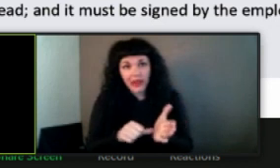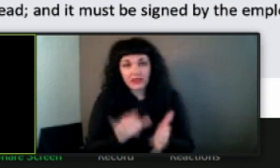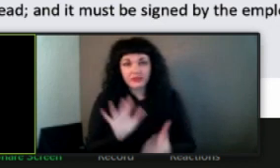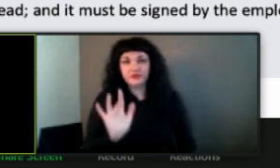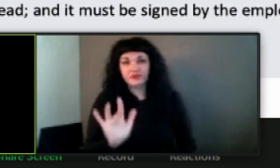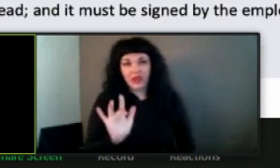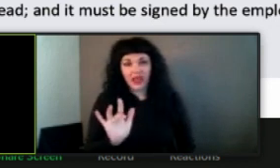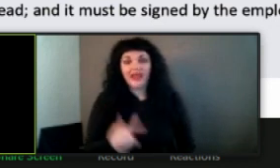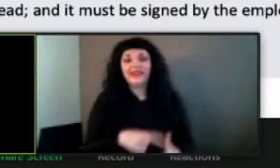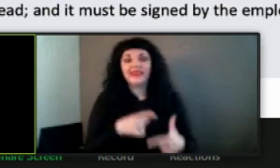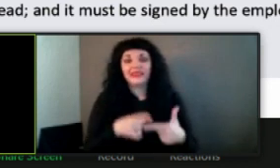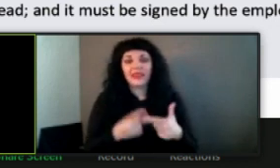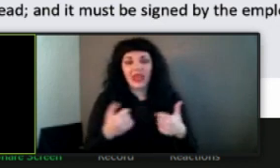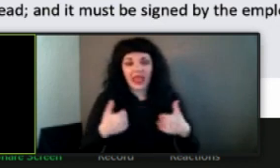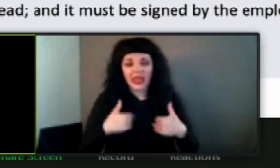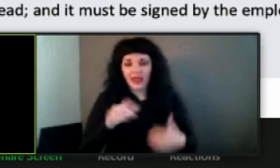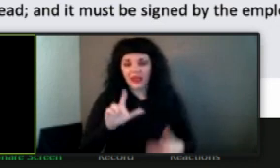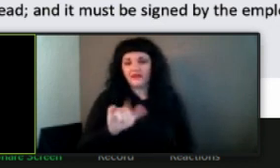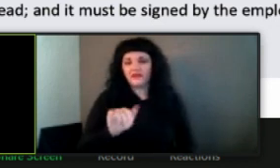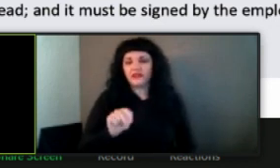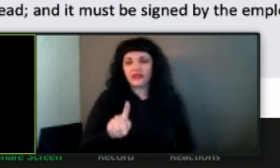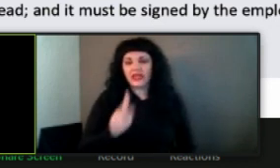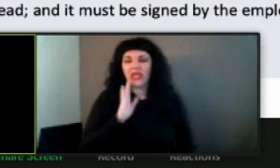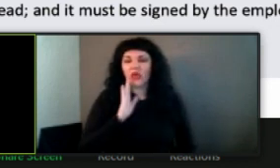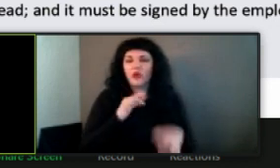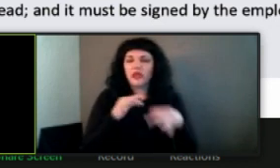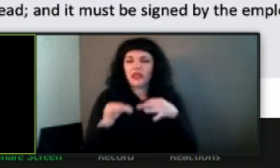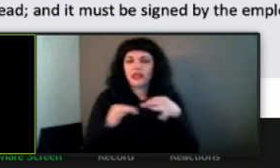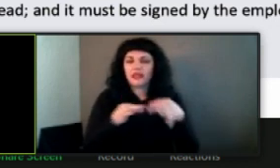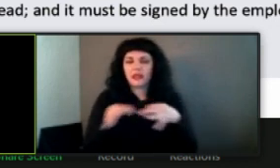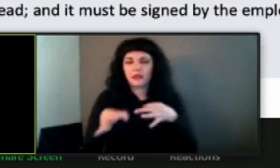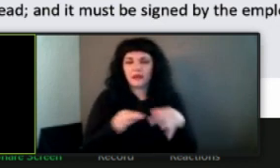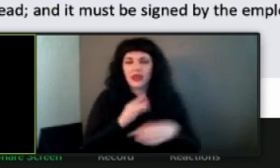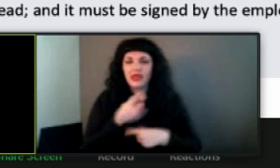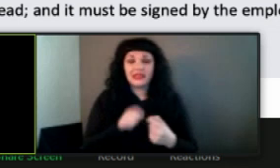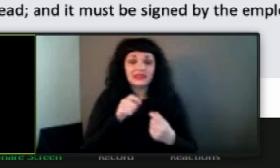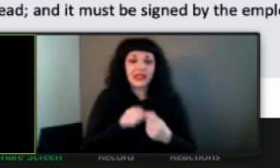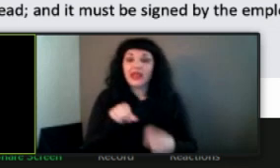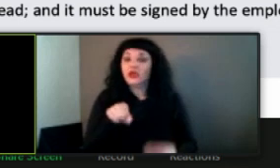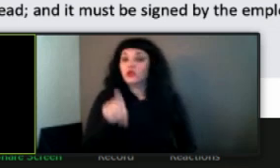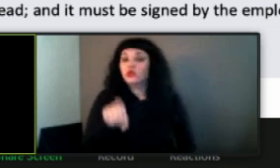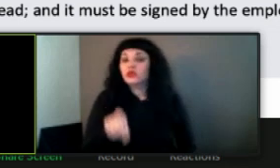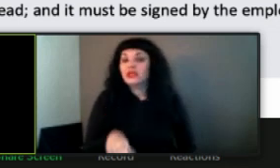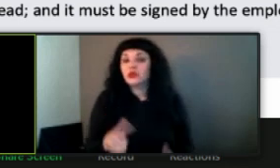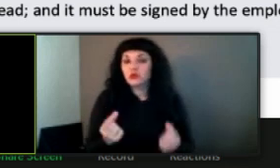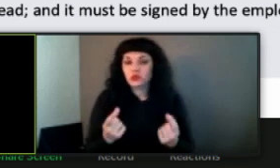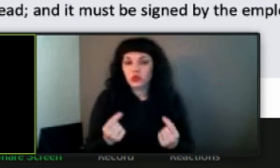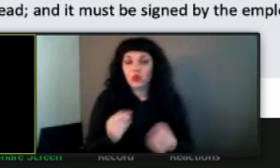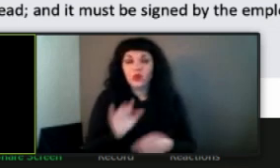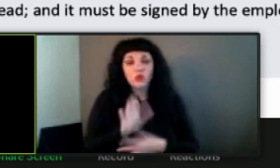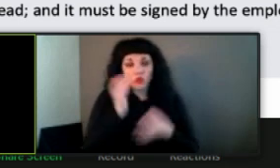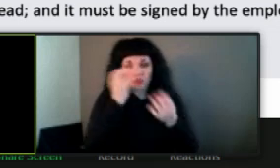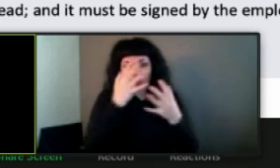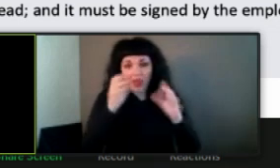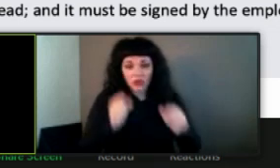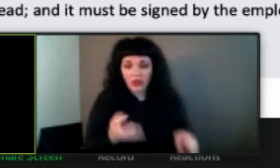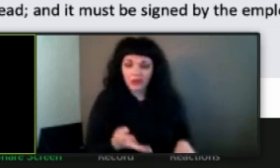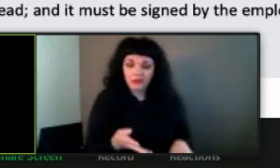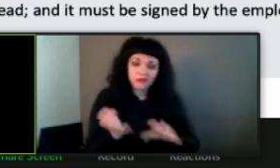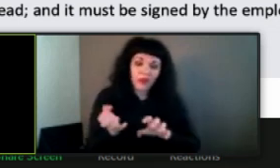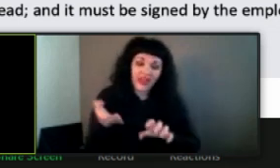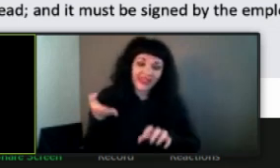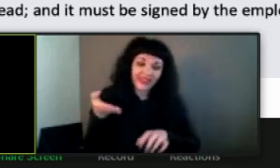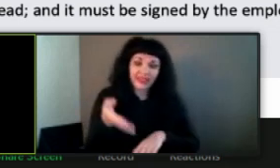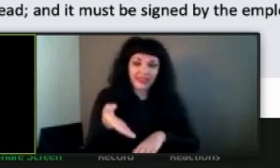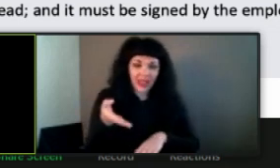walk them through exactly what they need to do. They can upload the information right there, and then it will go into a group who will